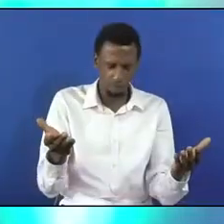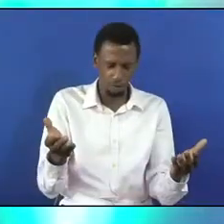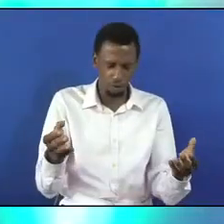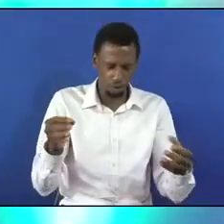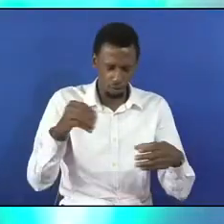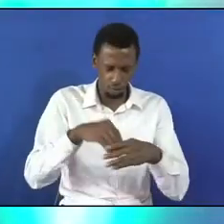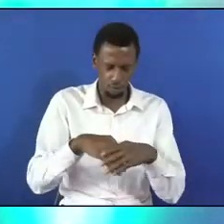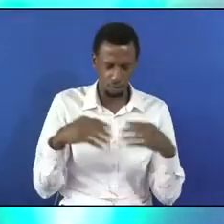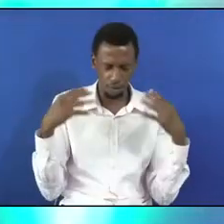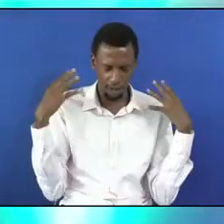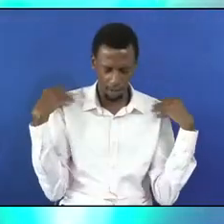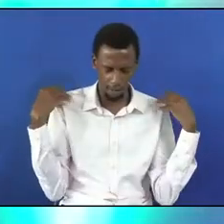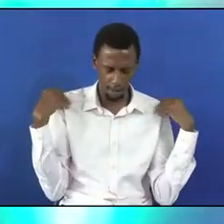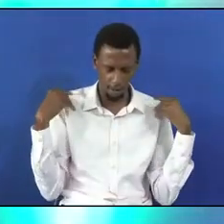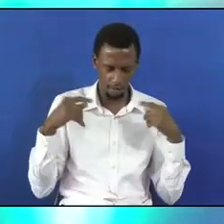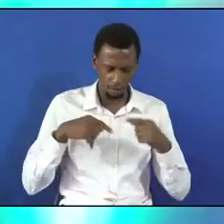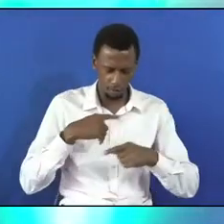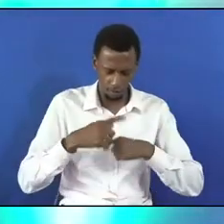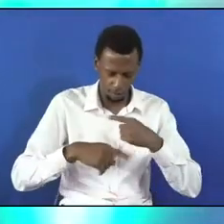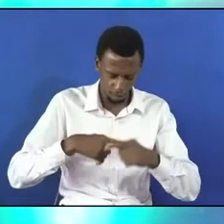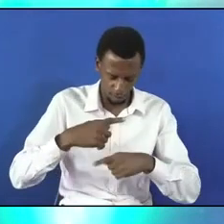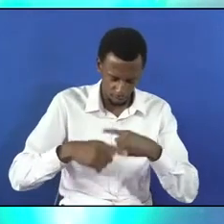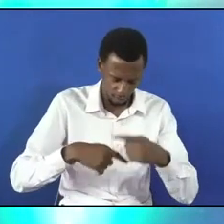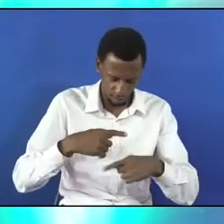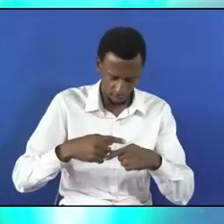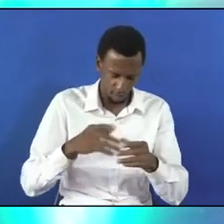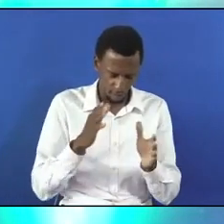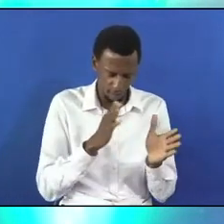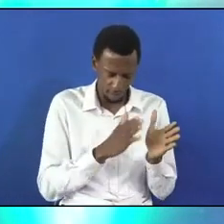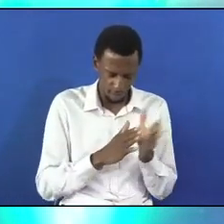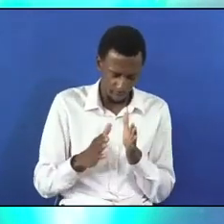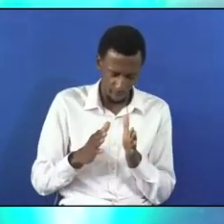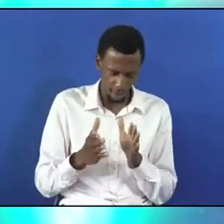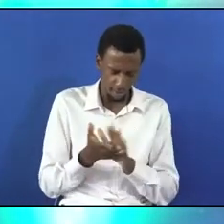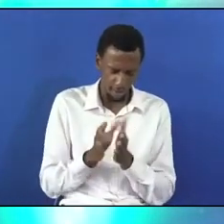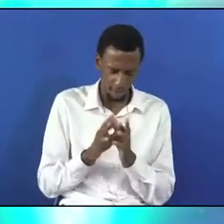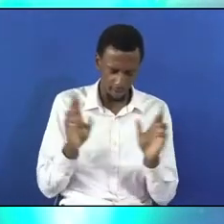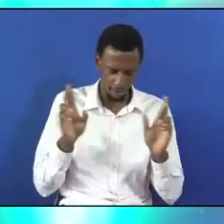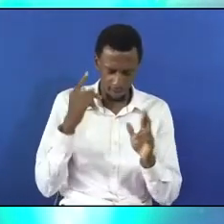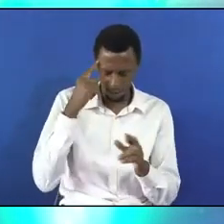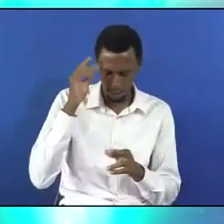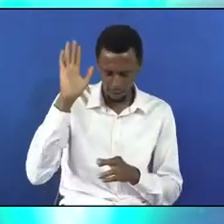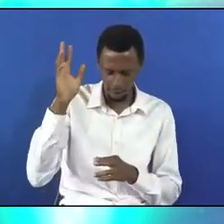so that we can continue being ready for your second coming.